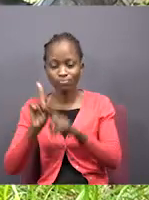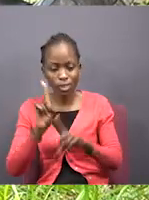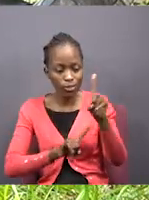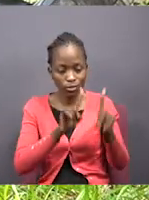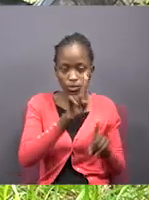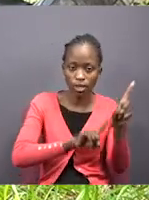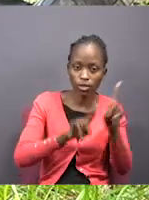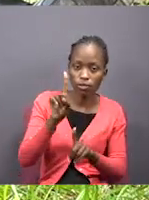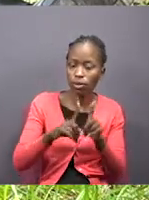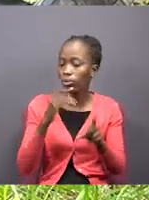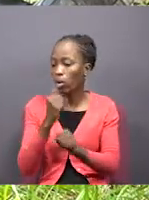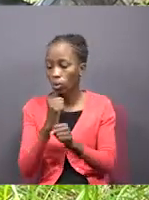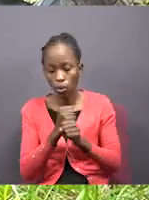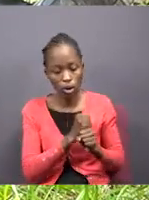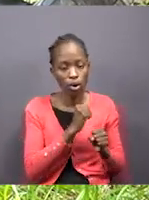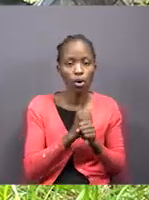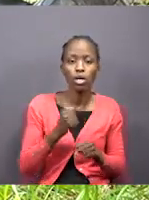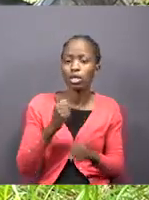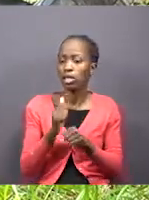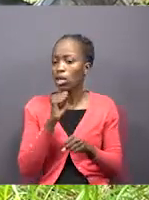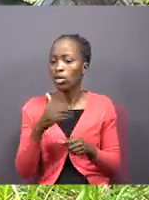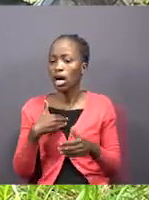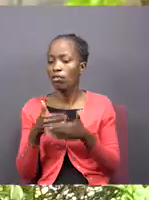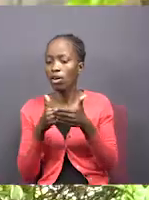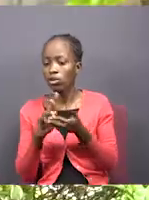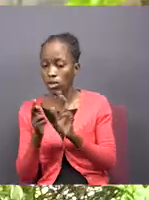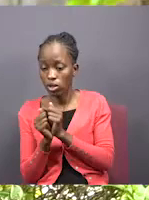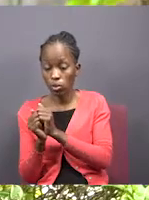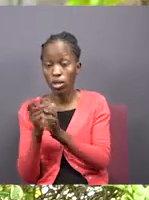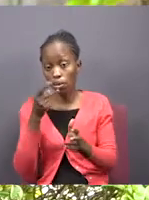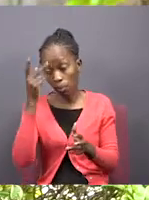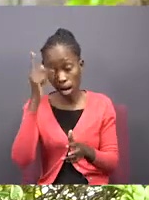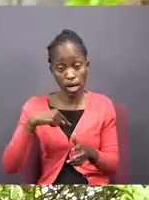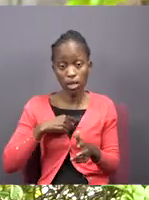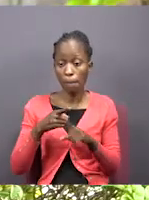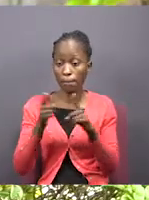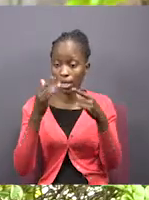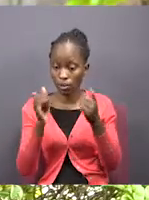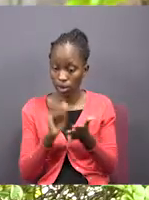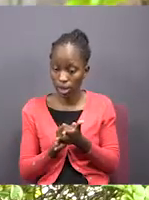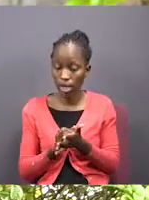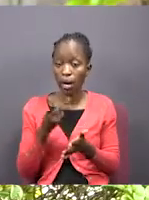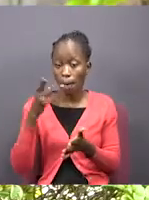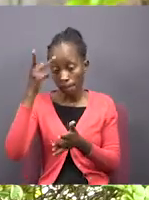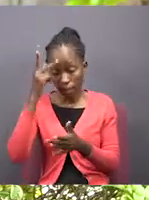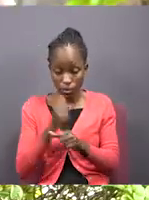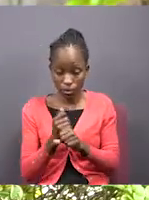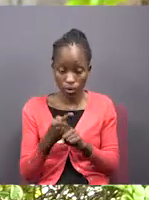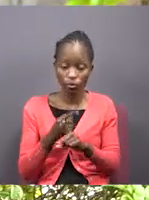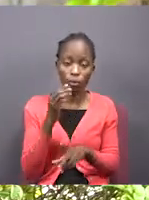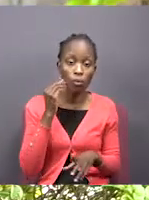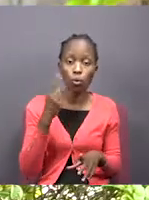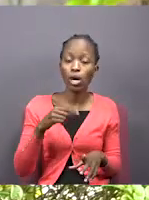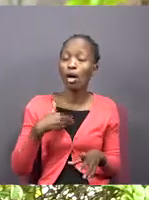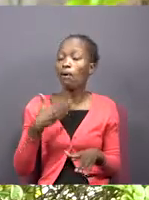another, working, and we didn't have a close relationship with them. But now that they are working from home, now we have a